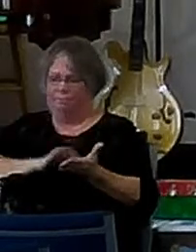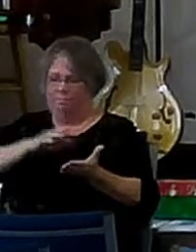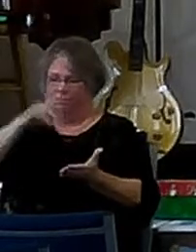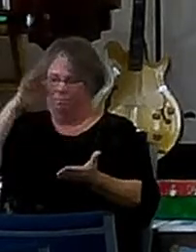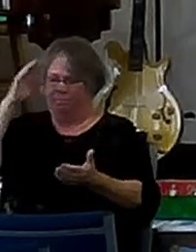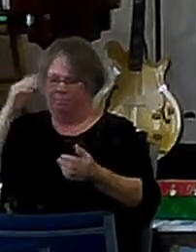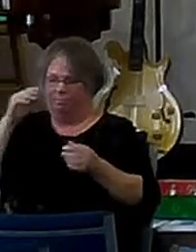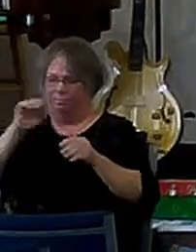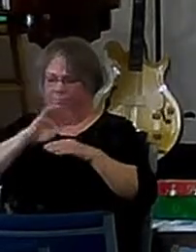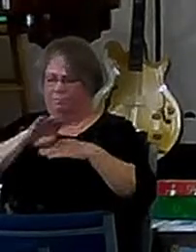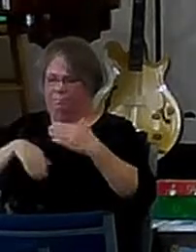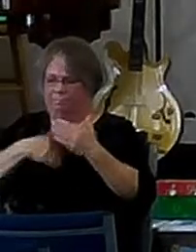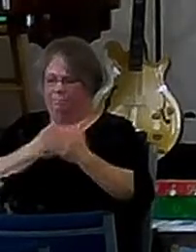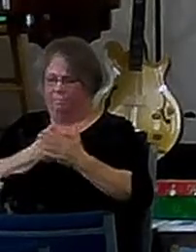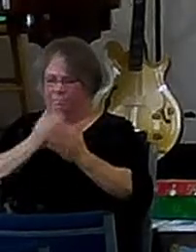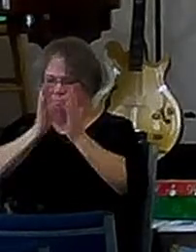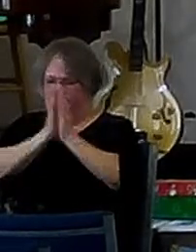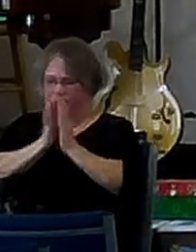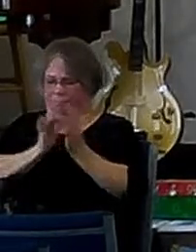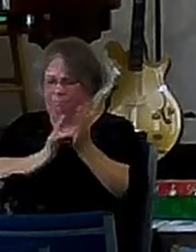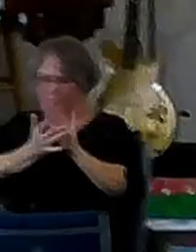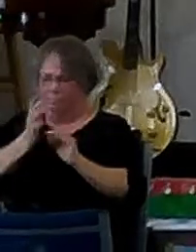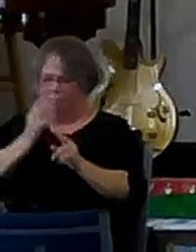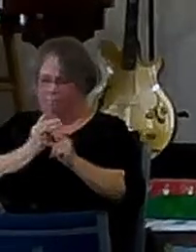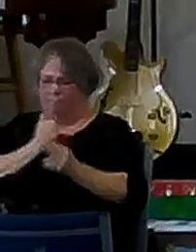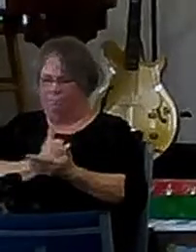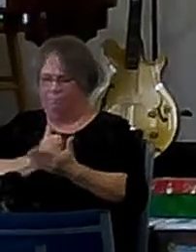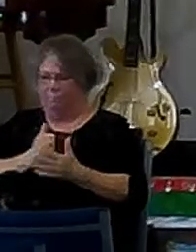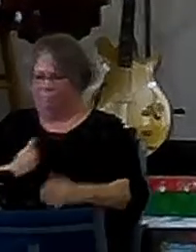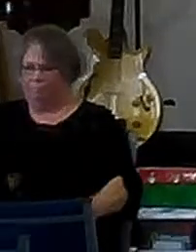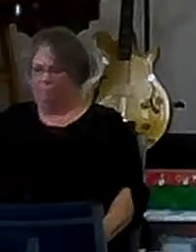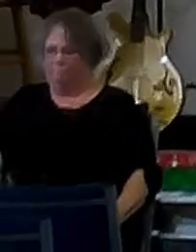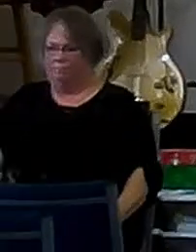in all of it. We pray in Jesus' name. Amen.